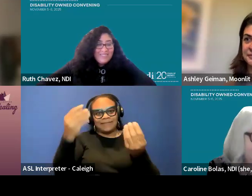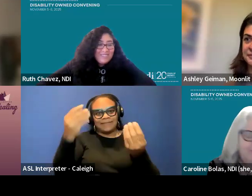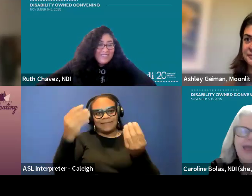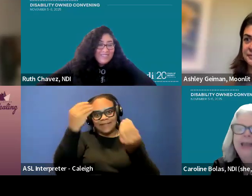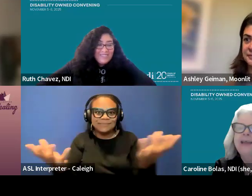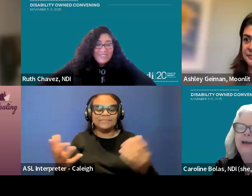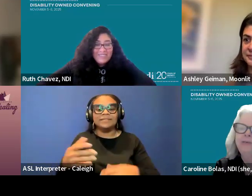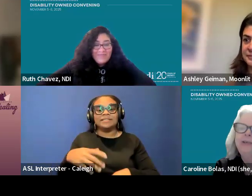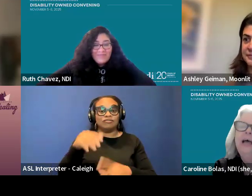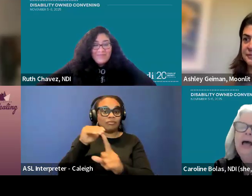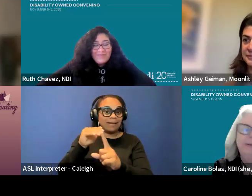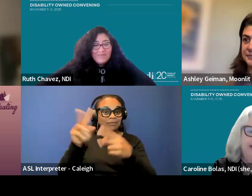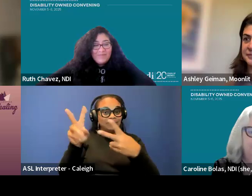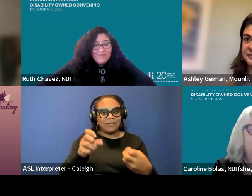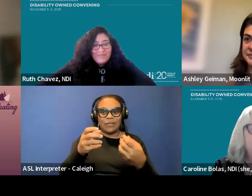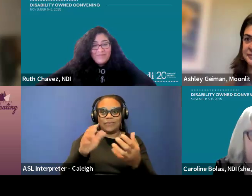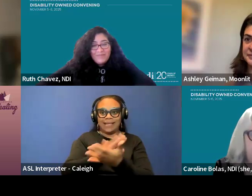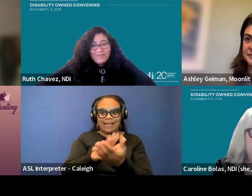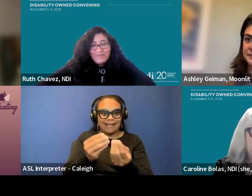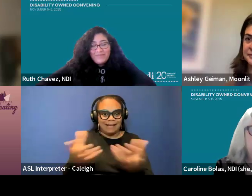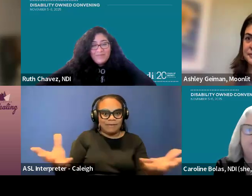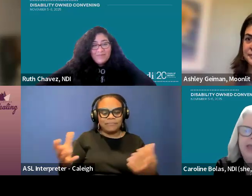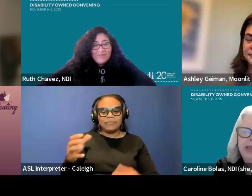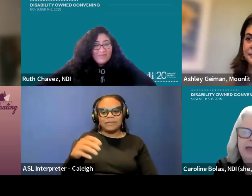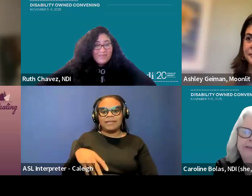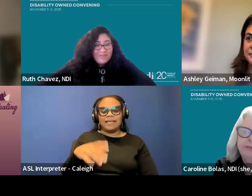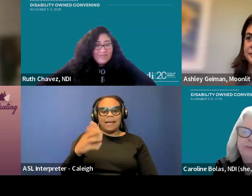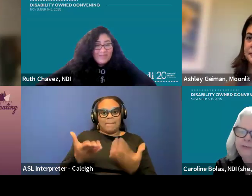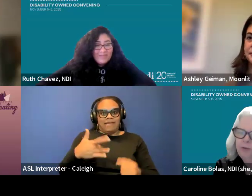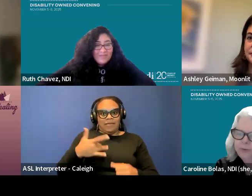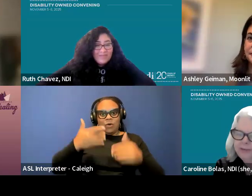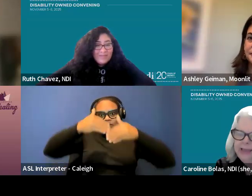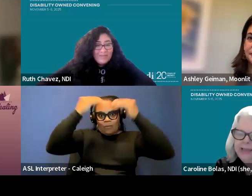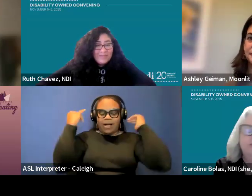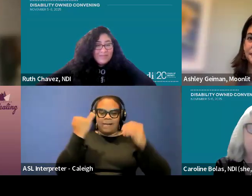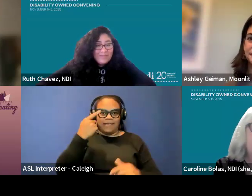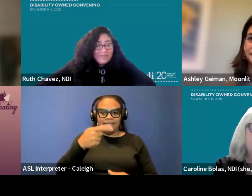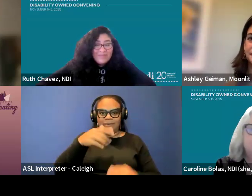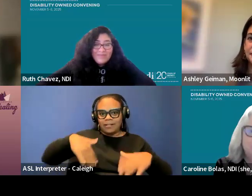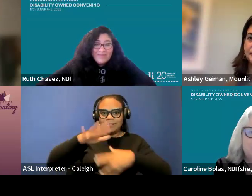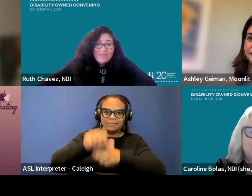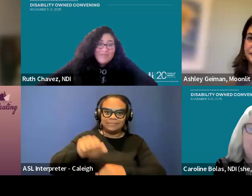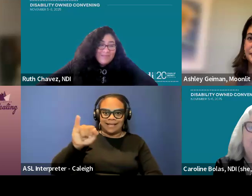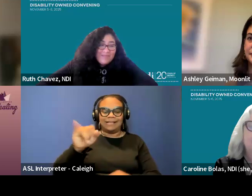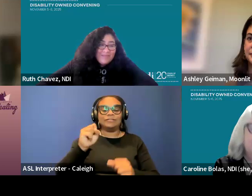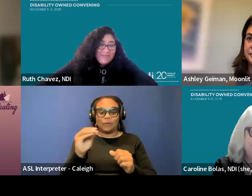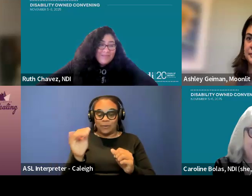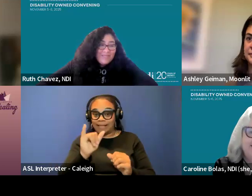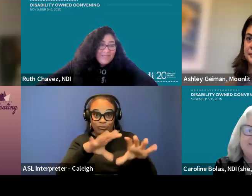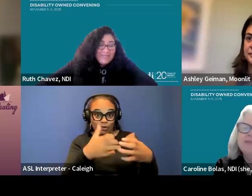do download that handout. It can feel overwhelming if you've not used AI. So as the group was saying, start